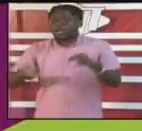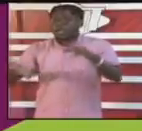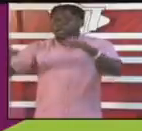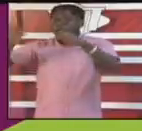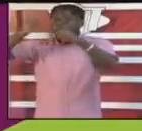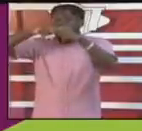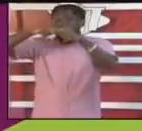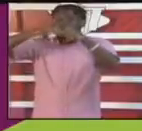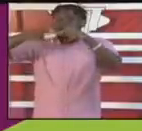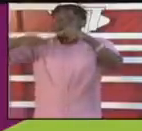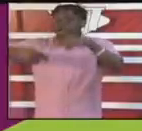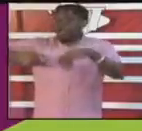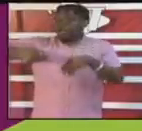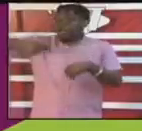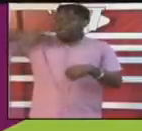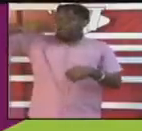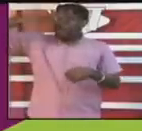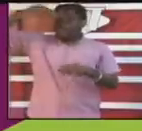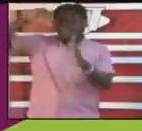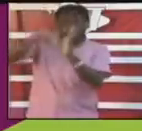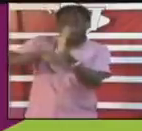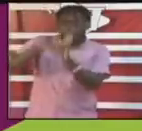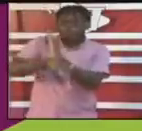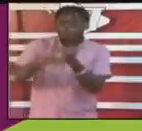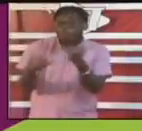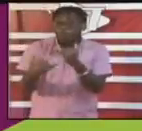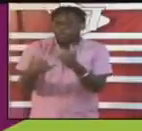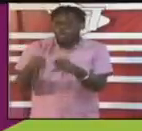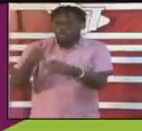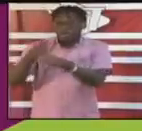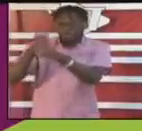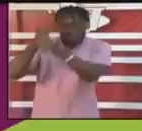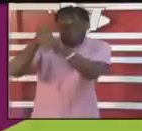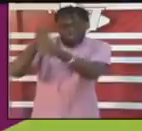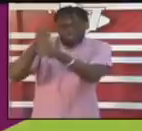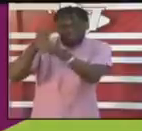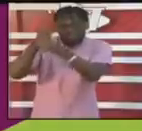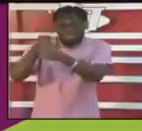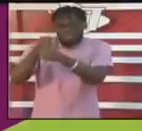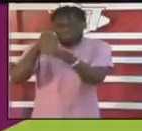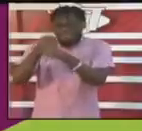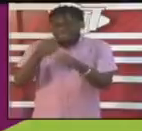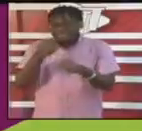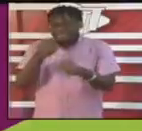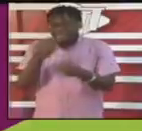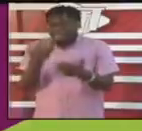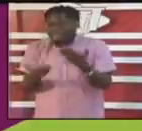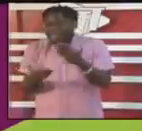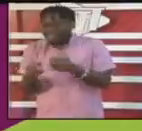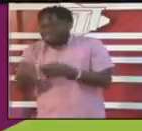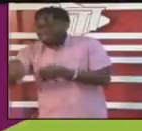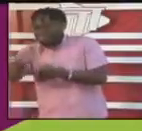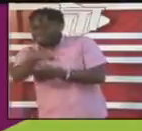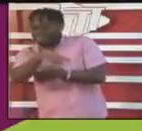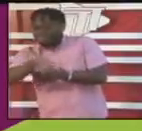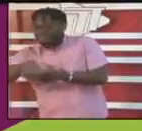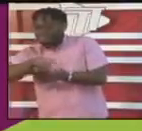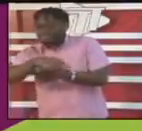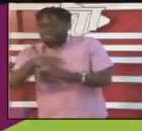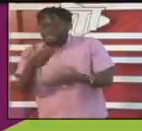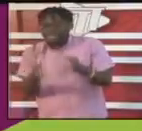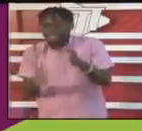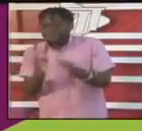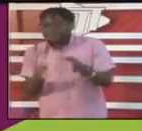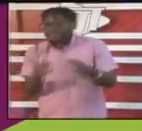sometimes planned protests by community members. Can you confirm whether some health centers have in fact been ordered